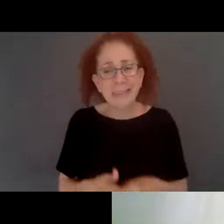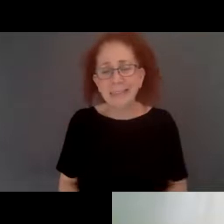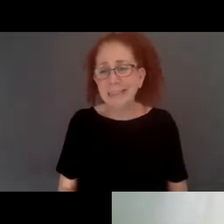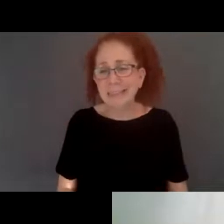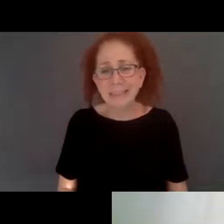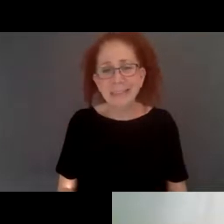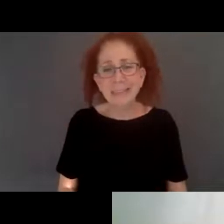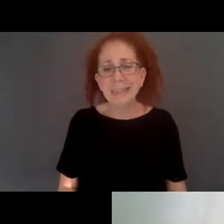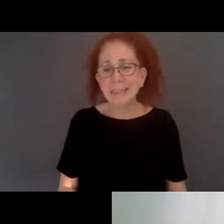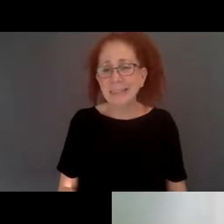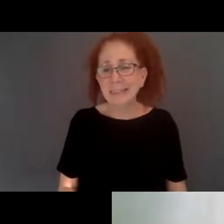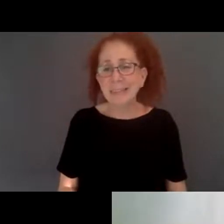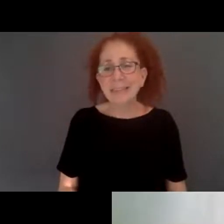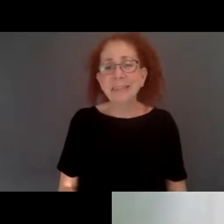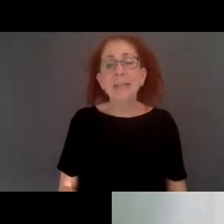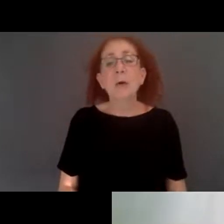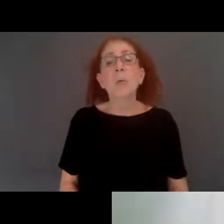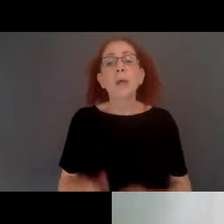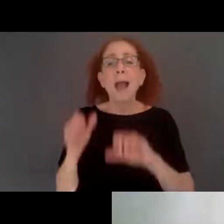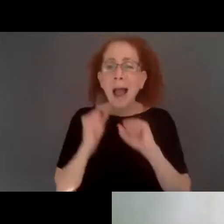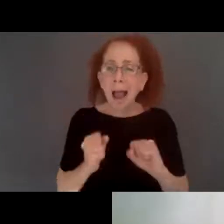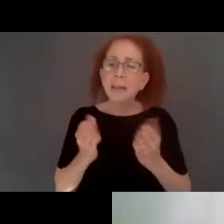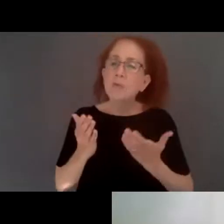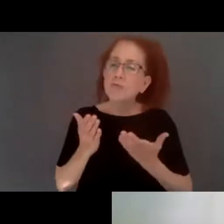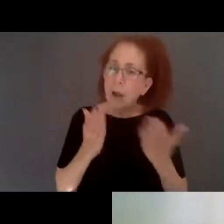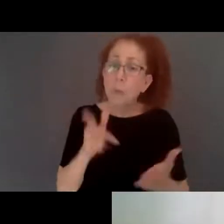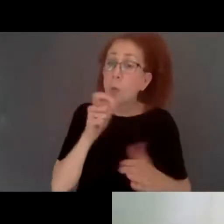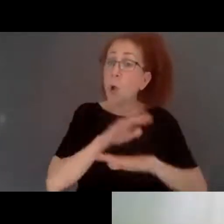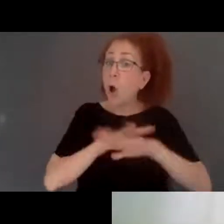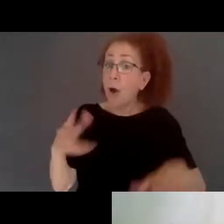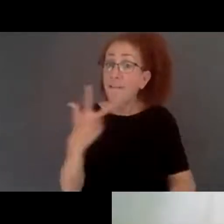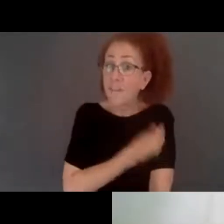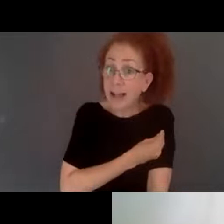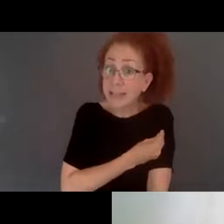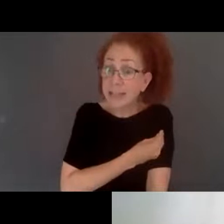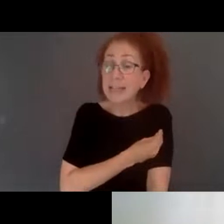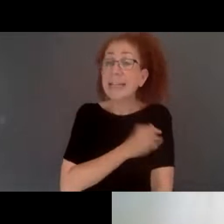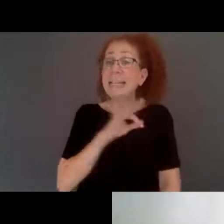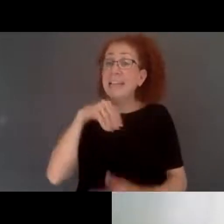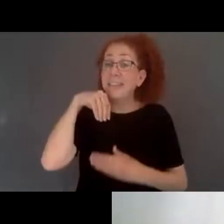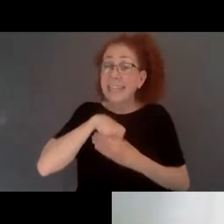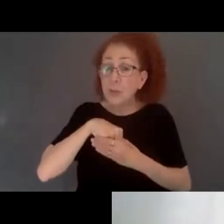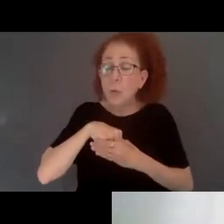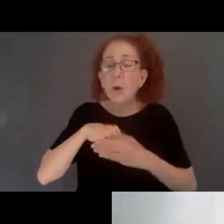We do highly recommend unvaccinated people wear masks whenever indoors,